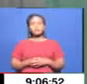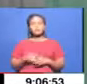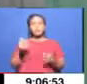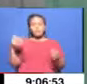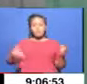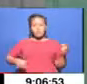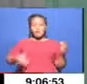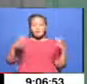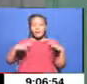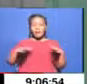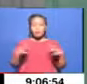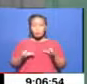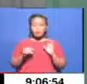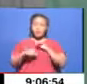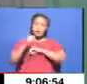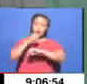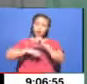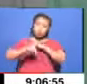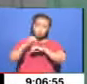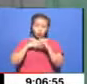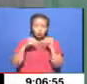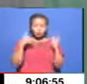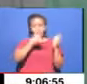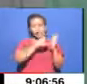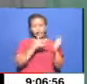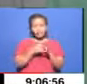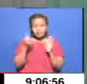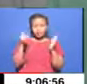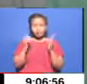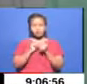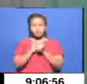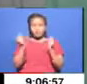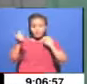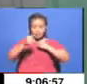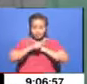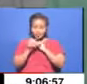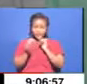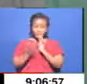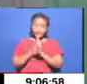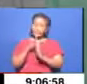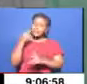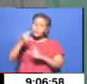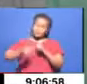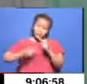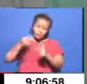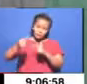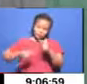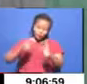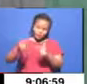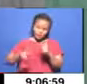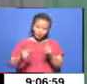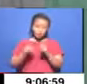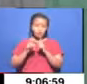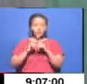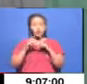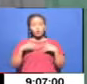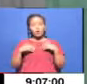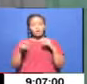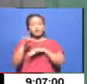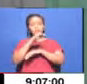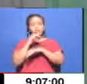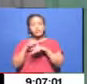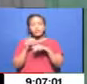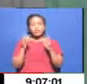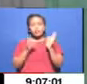social actors of change and progress. They form a crucial segment of a nation's development, and hence